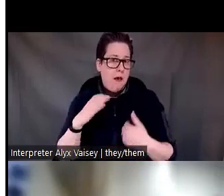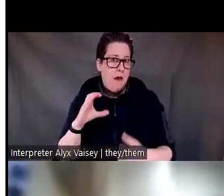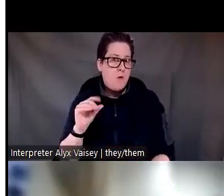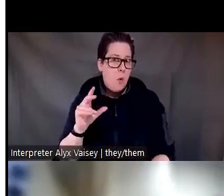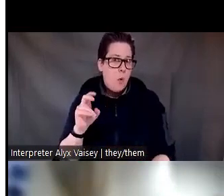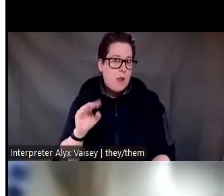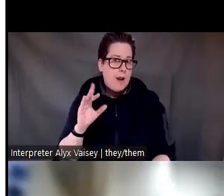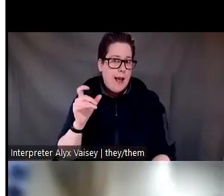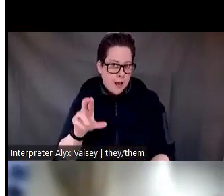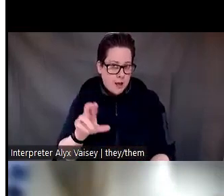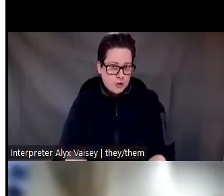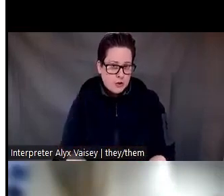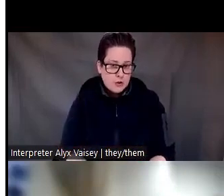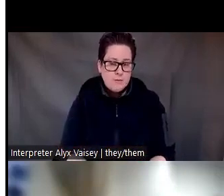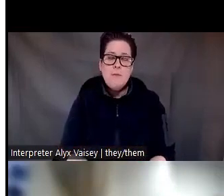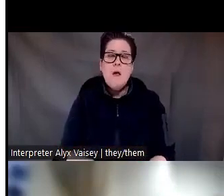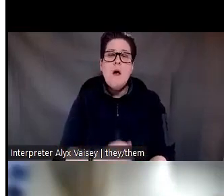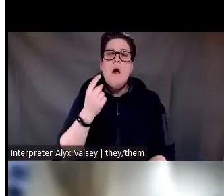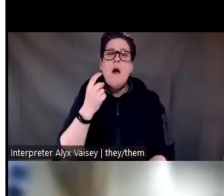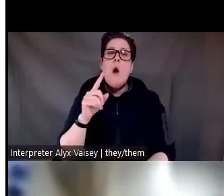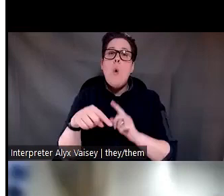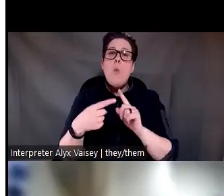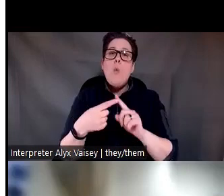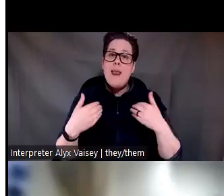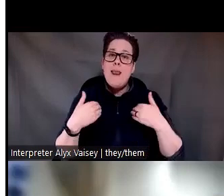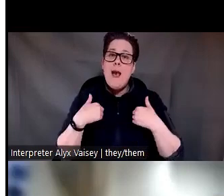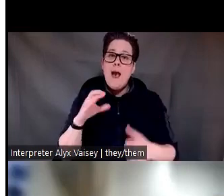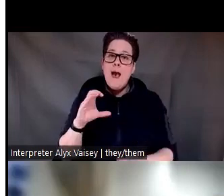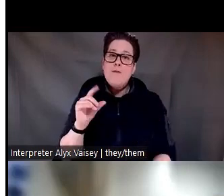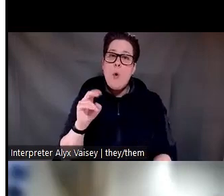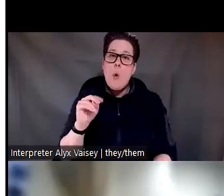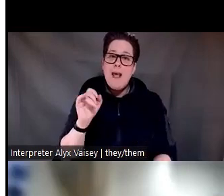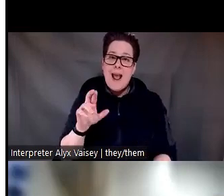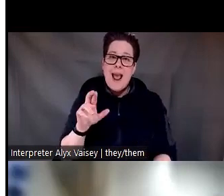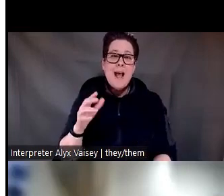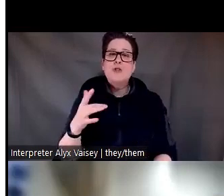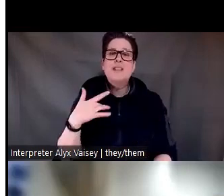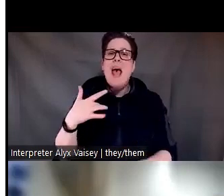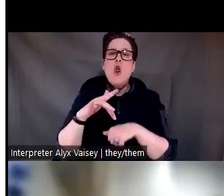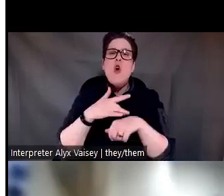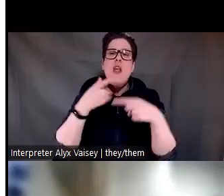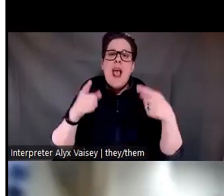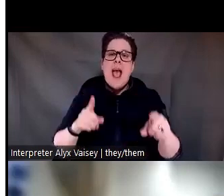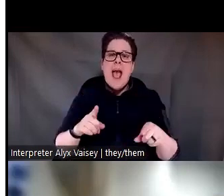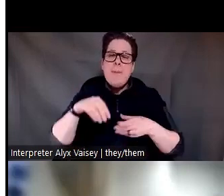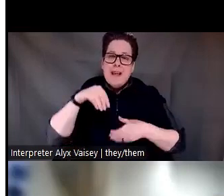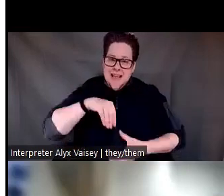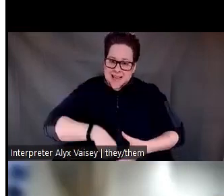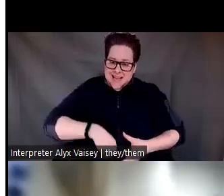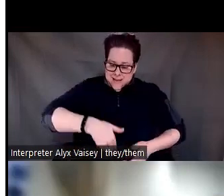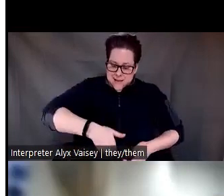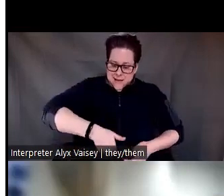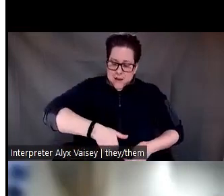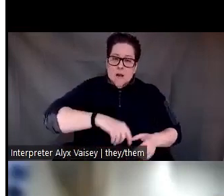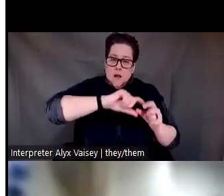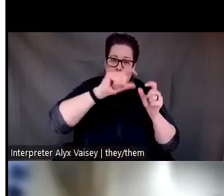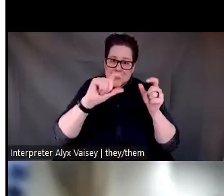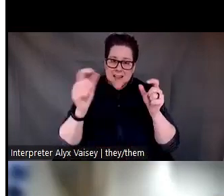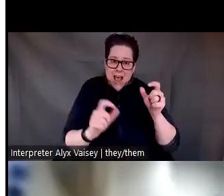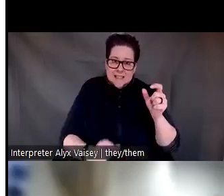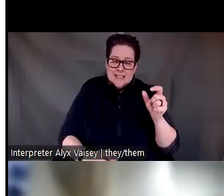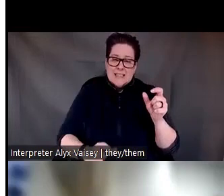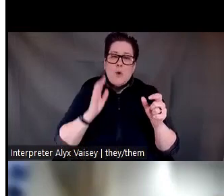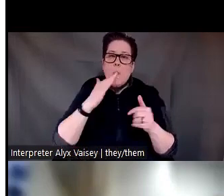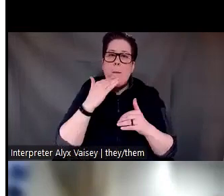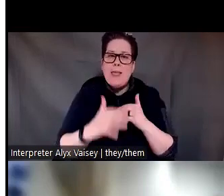of the early signs of colorectal cancer is bleeding within the GI tract from the tumor. So sometimes